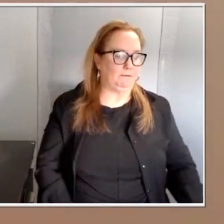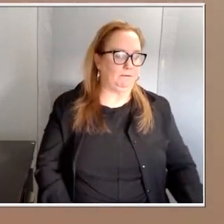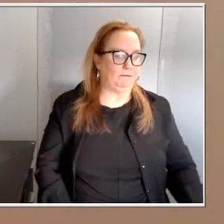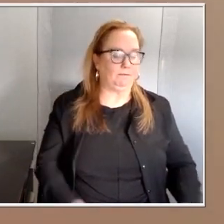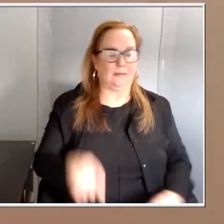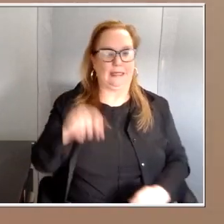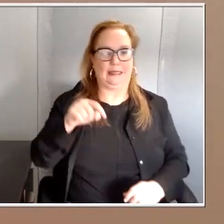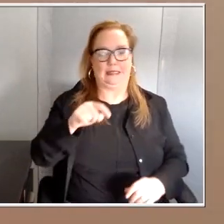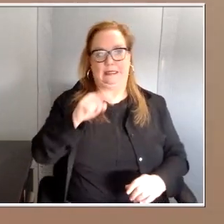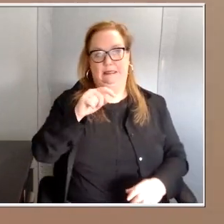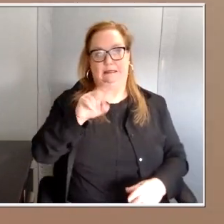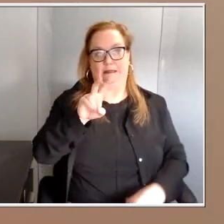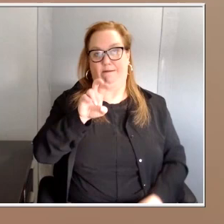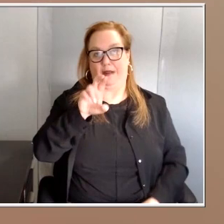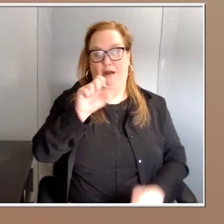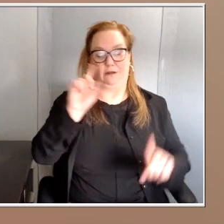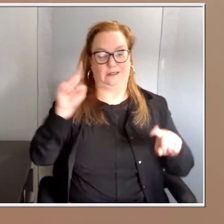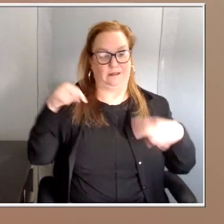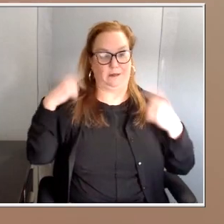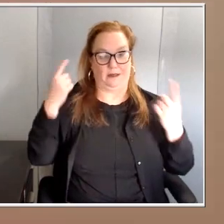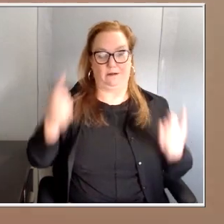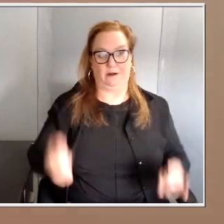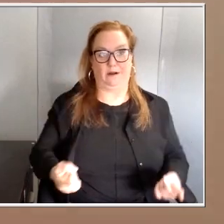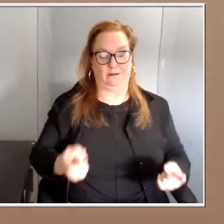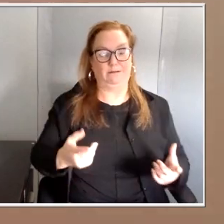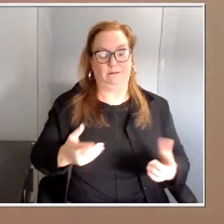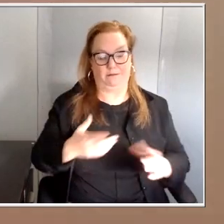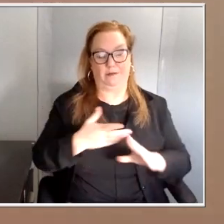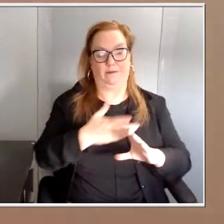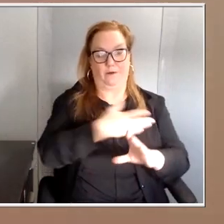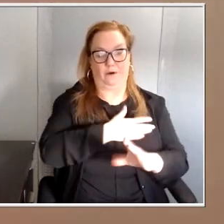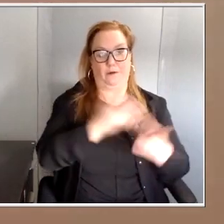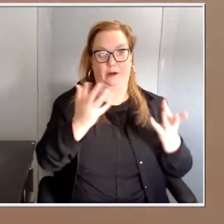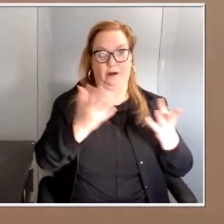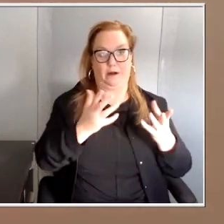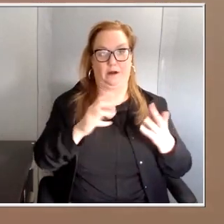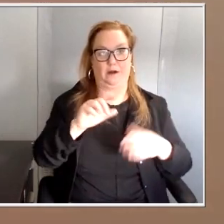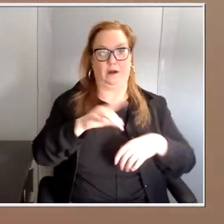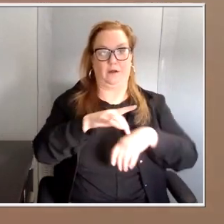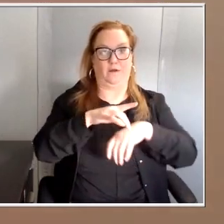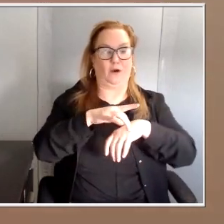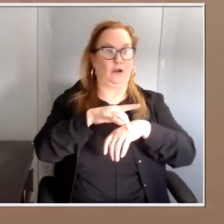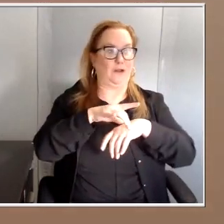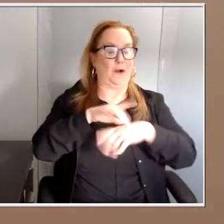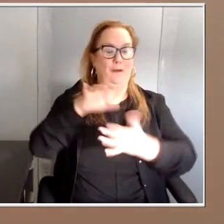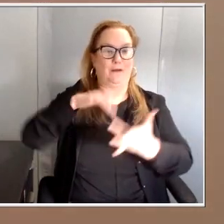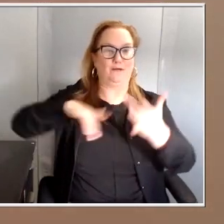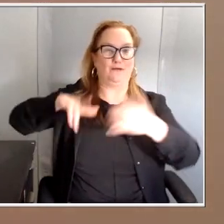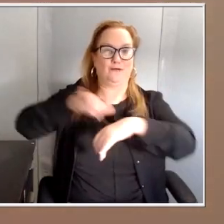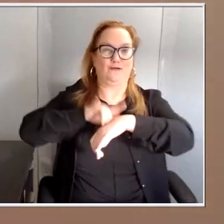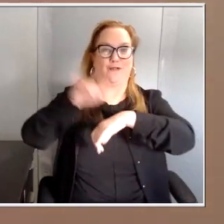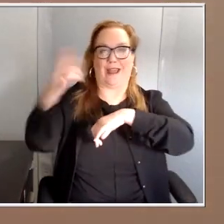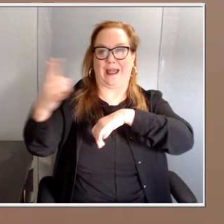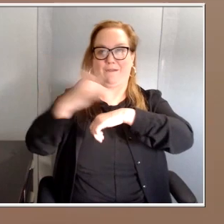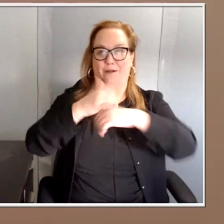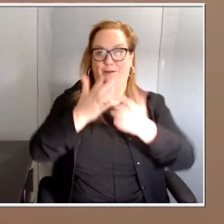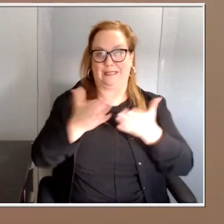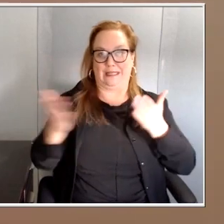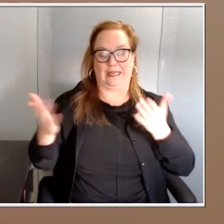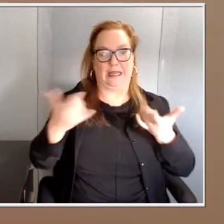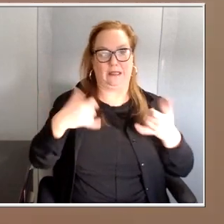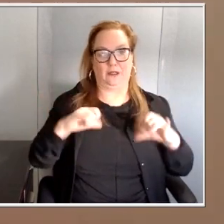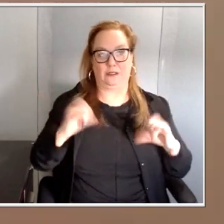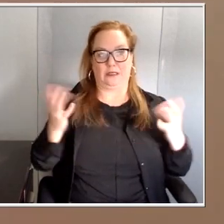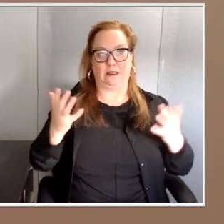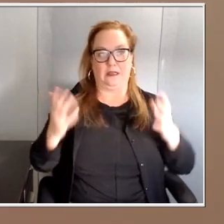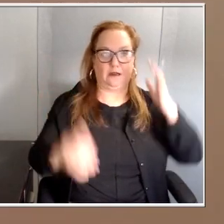These bugs have been around long before we were here, long before global travel was a thing, and they're still here.